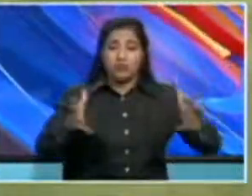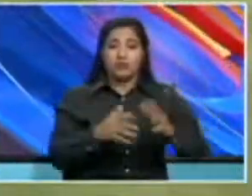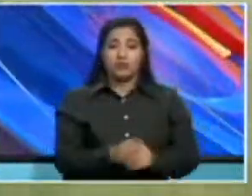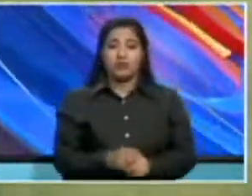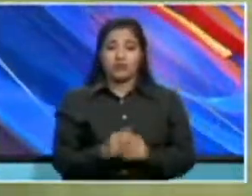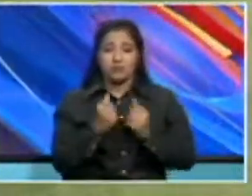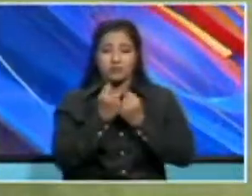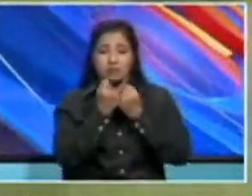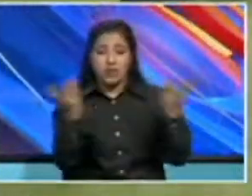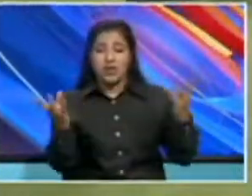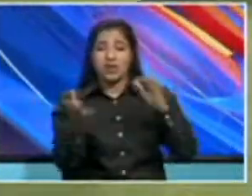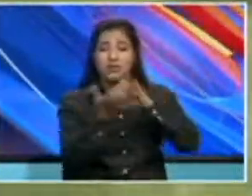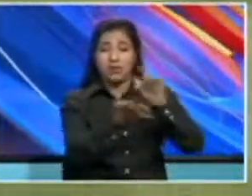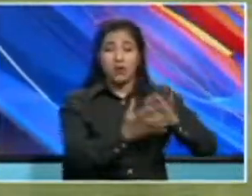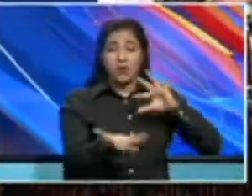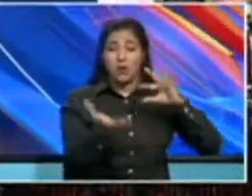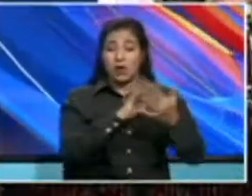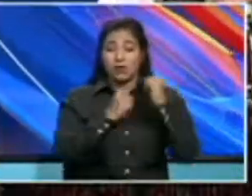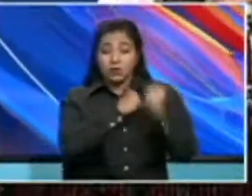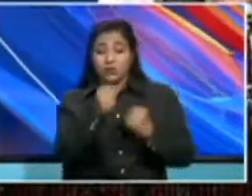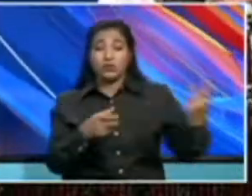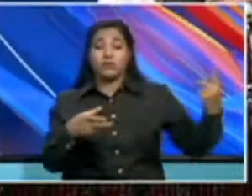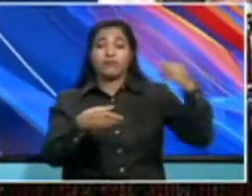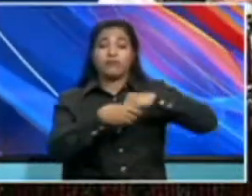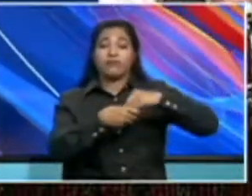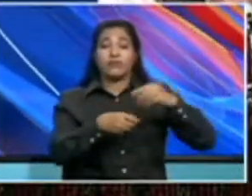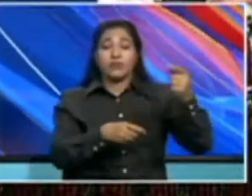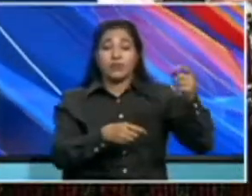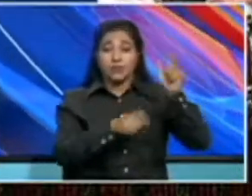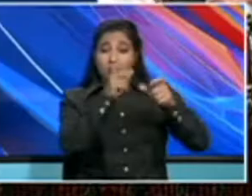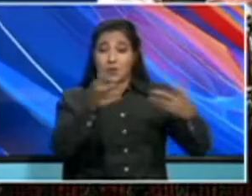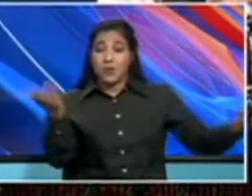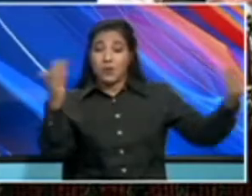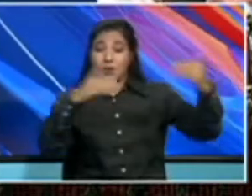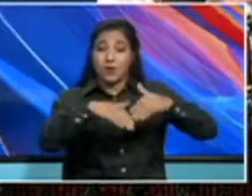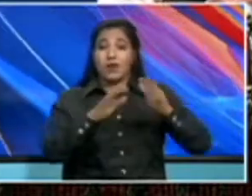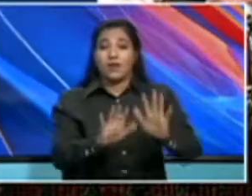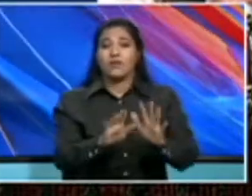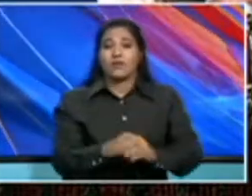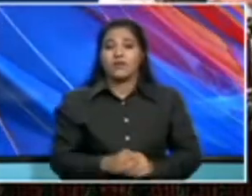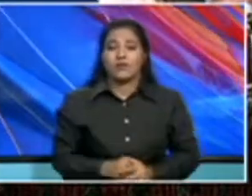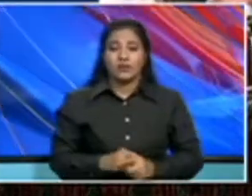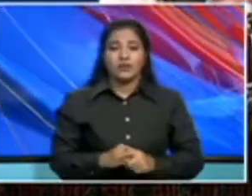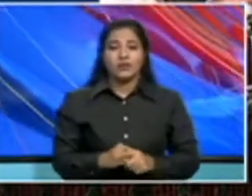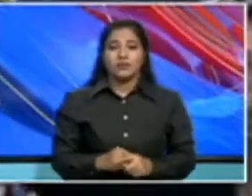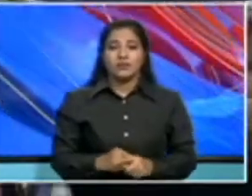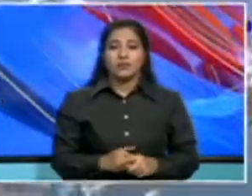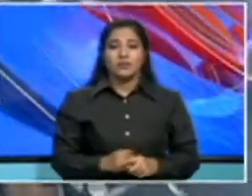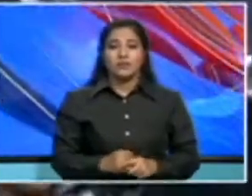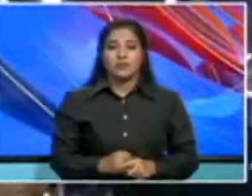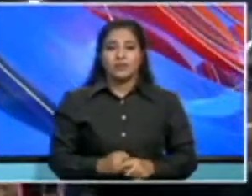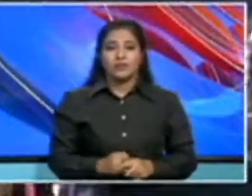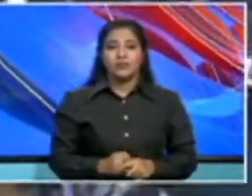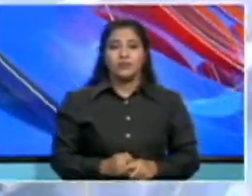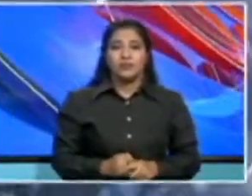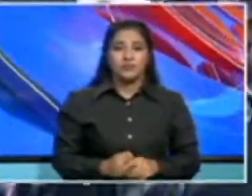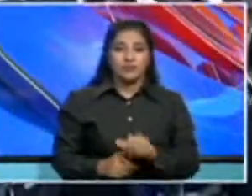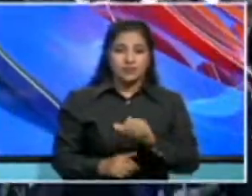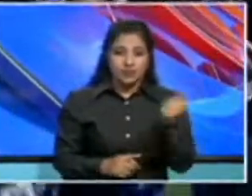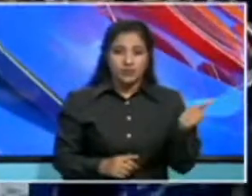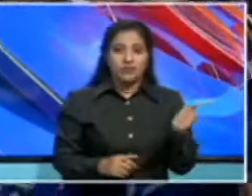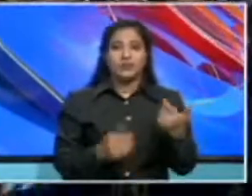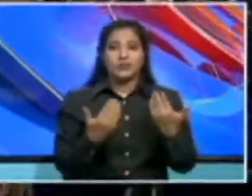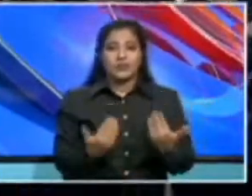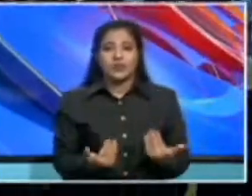names from the world of Indian sport, as well as a lot of new names. And